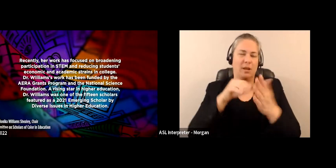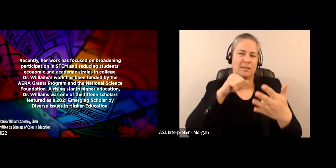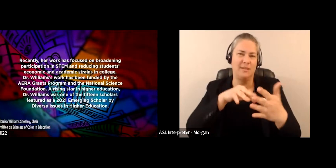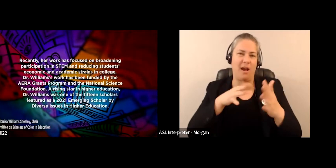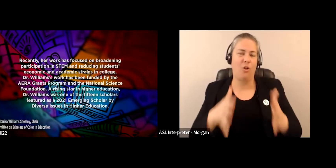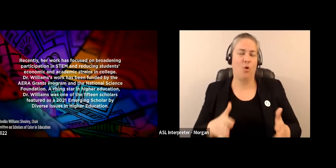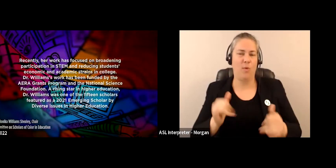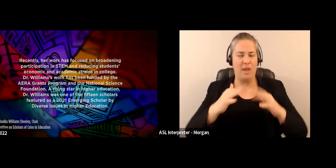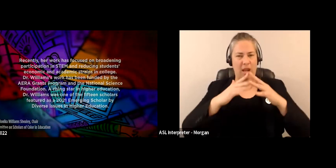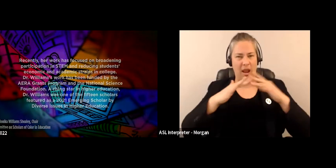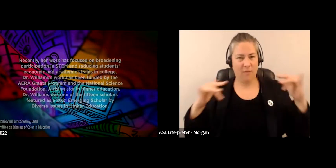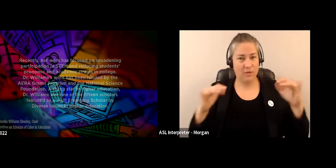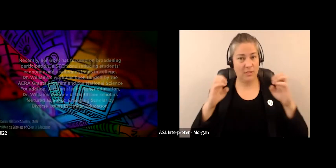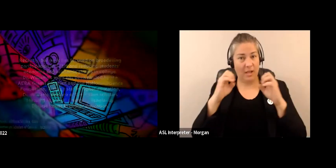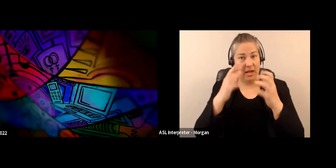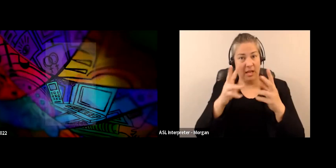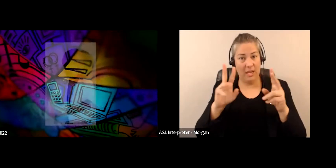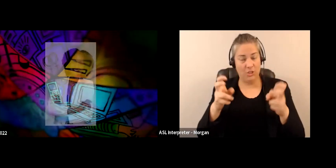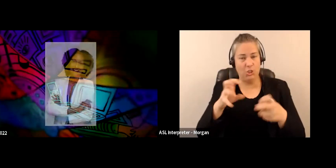in Higher Education.